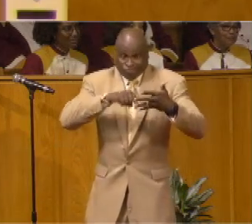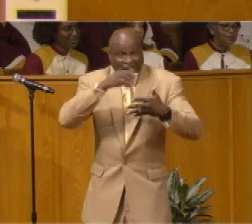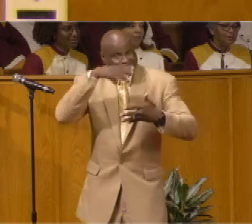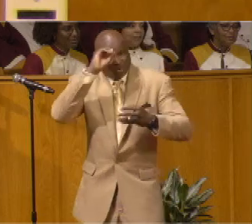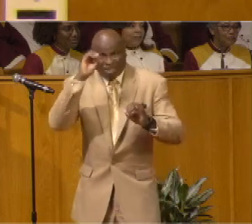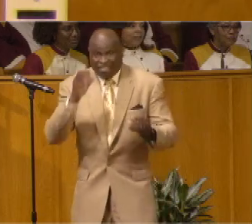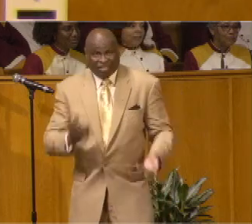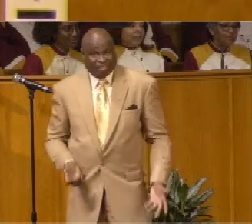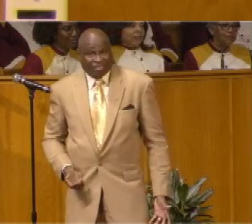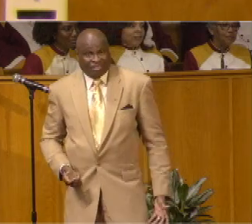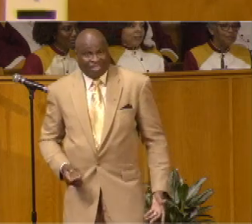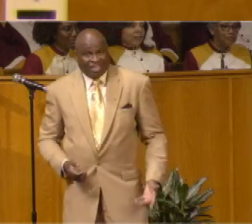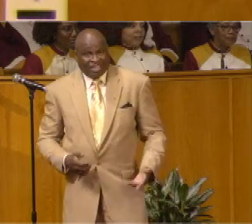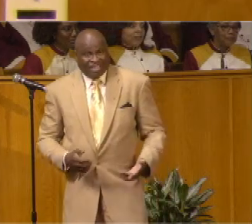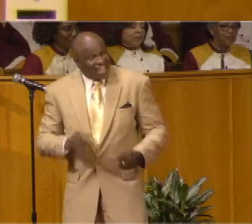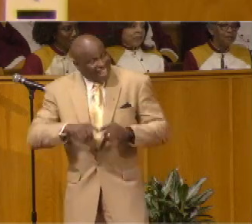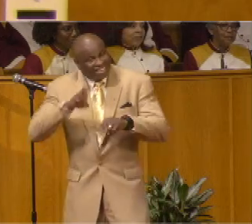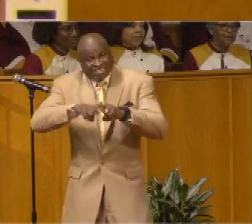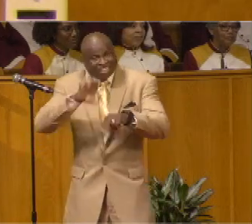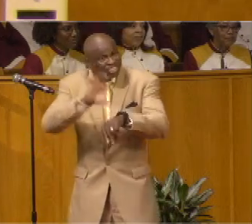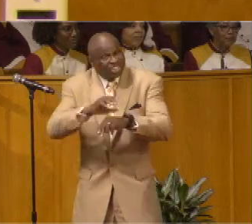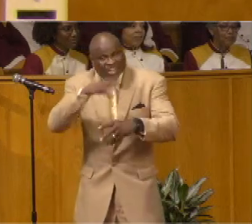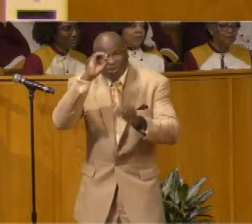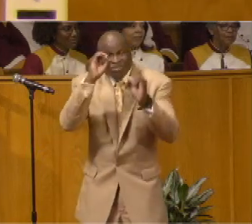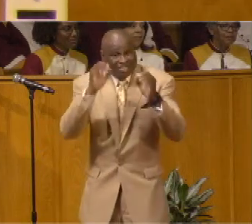I can't sit in church where I don't learn nothing.